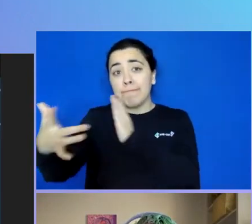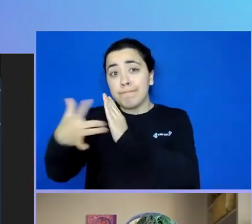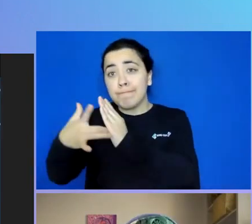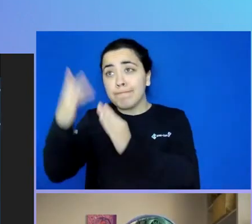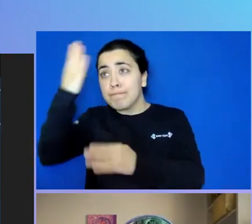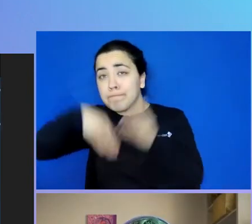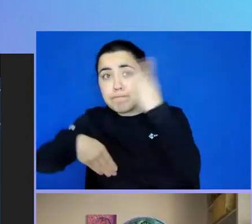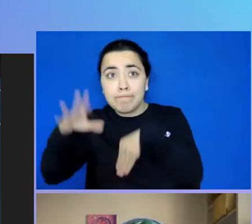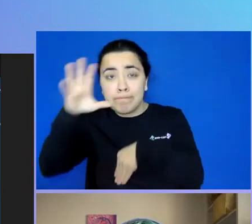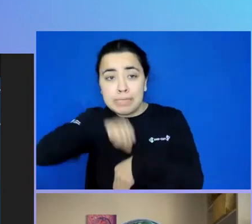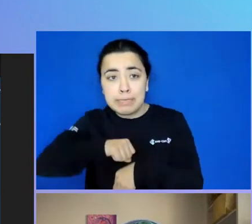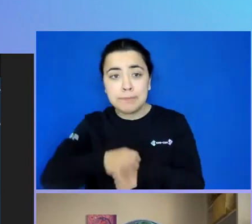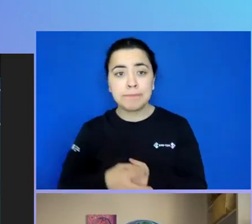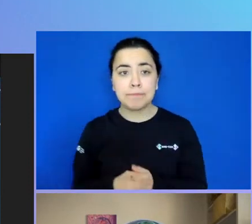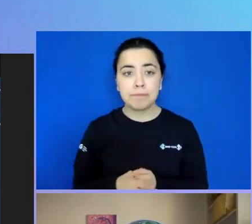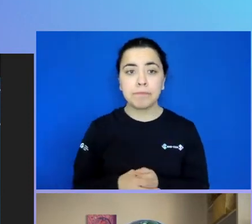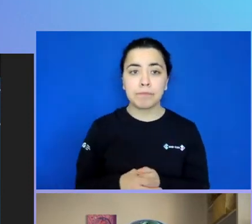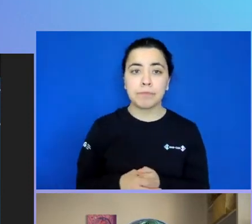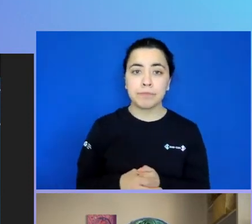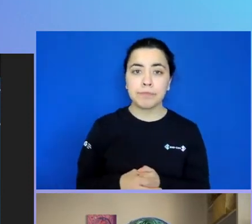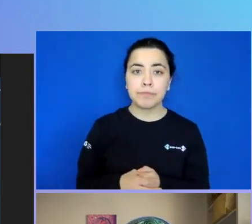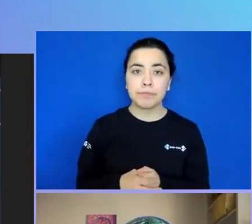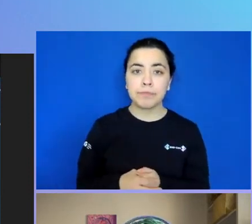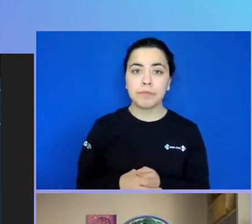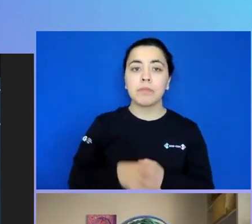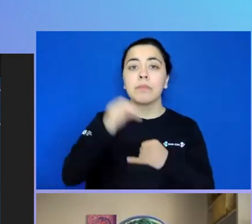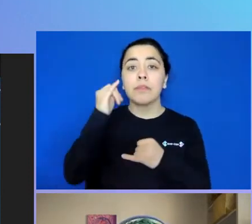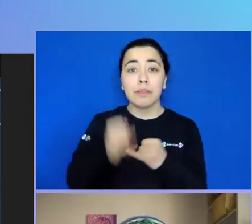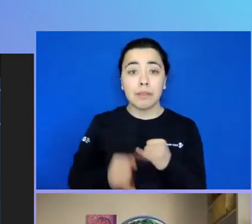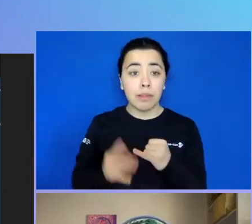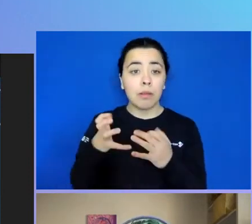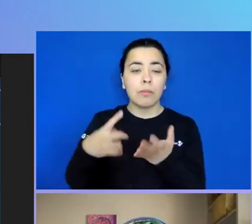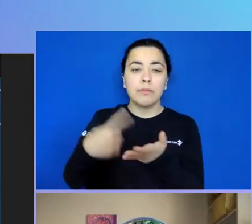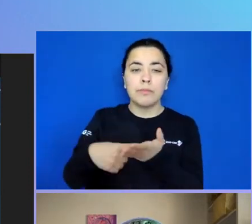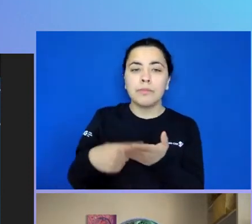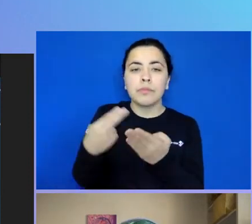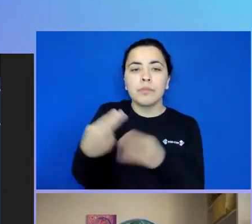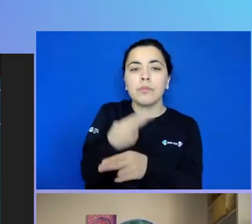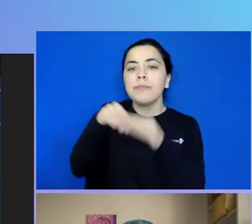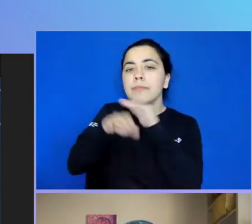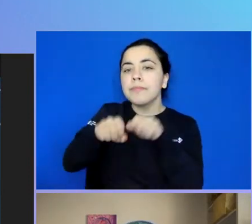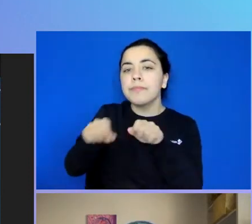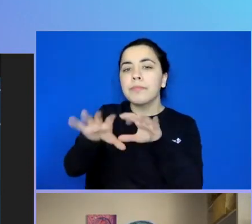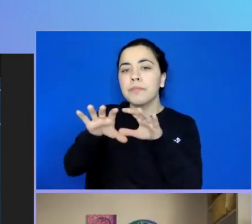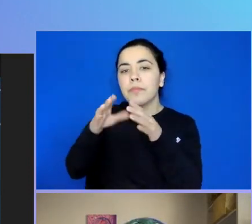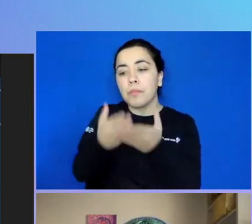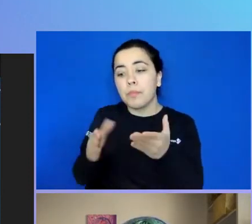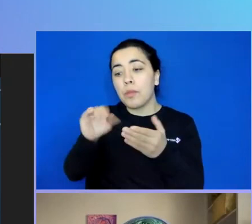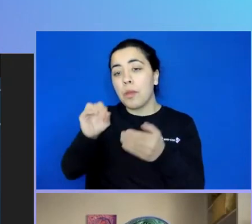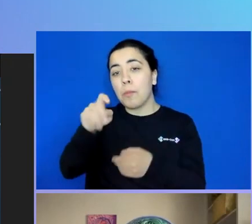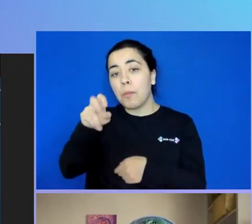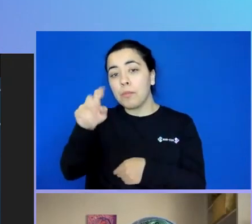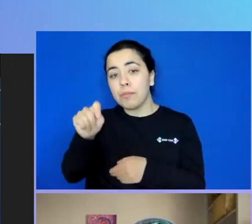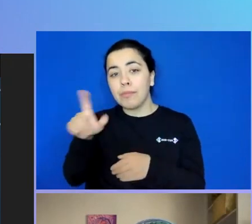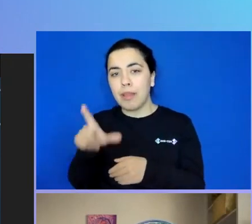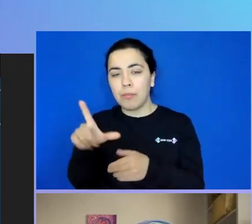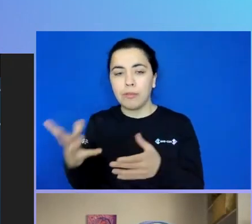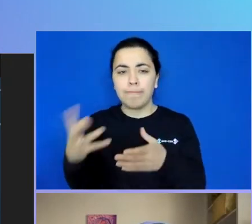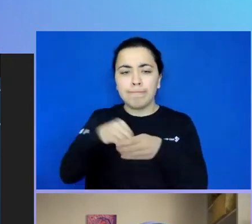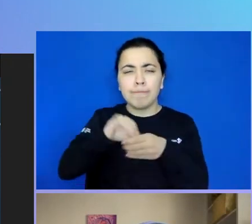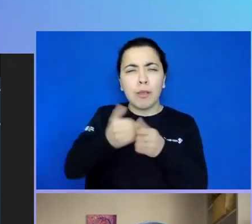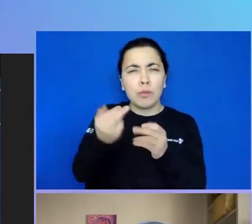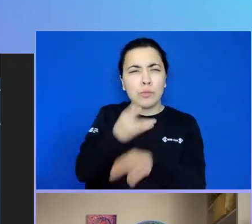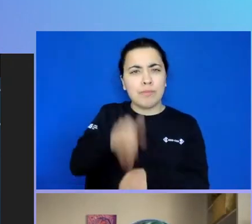All right, lastly, I want to talk about using an accessible component library. So now that we've talked about, we've built our component